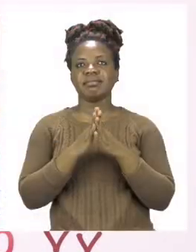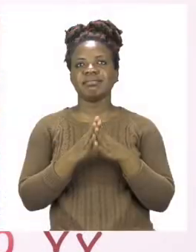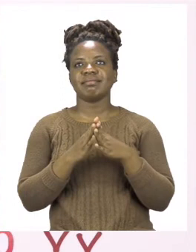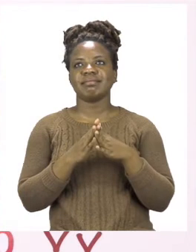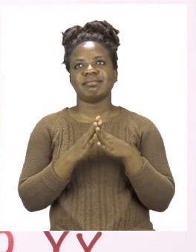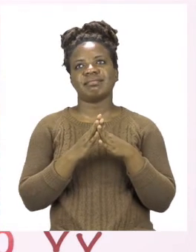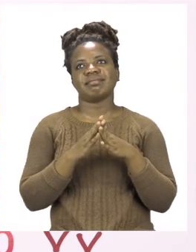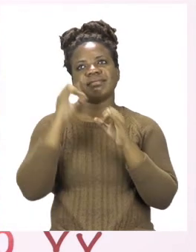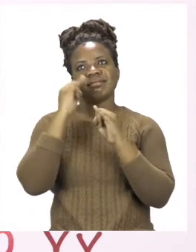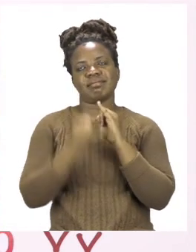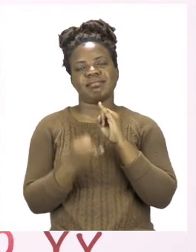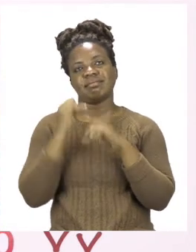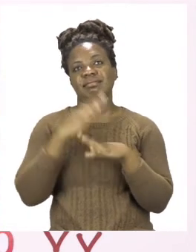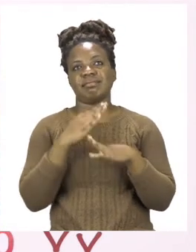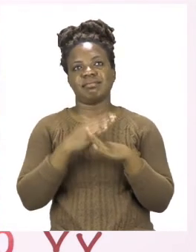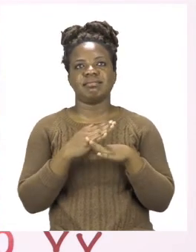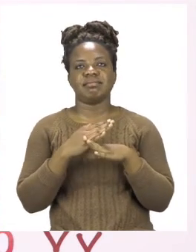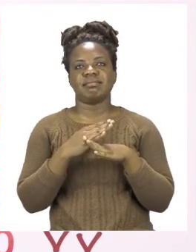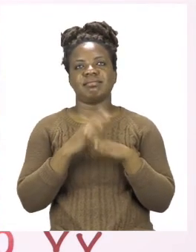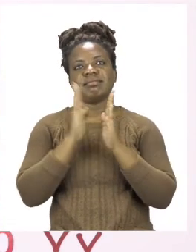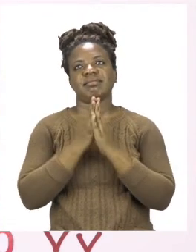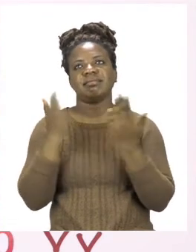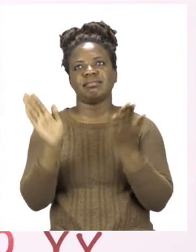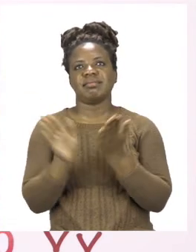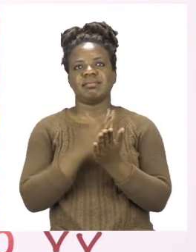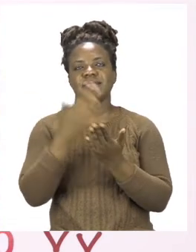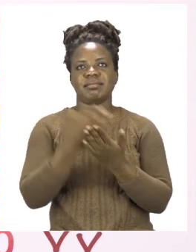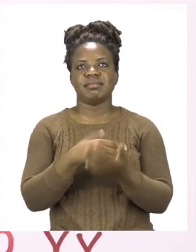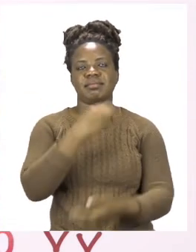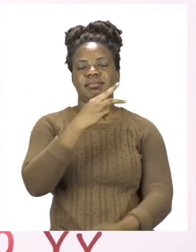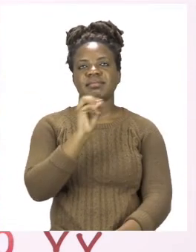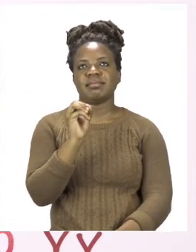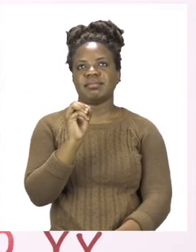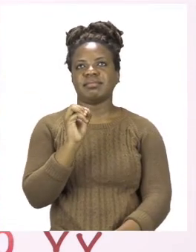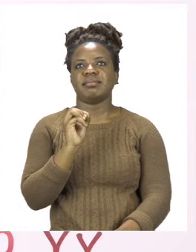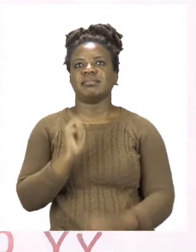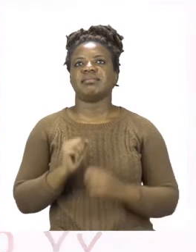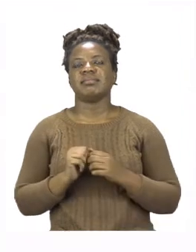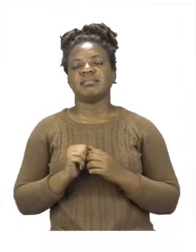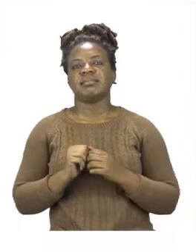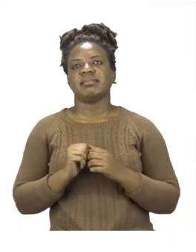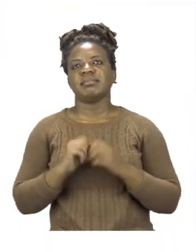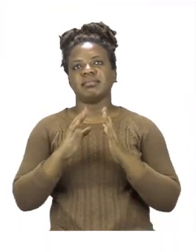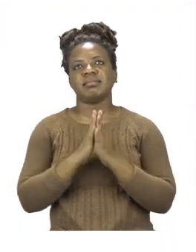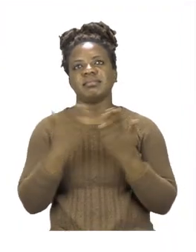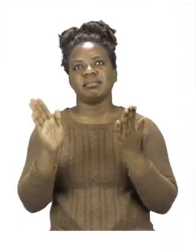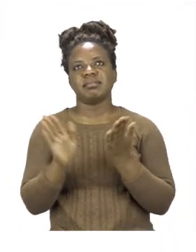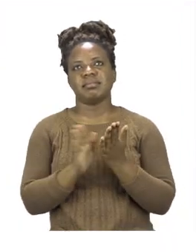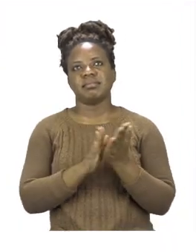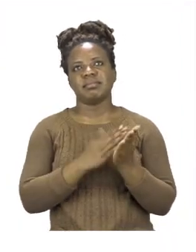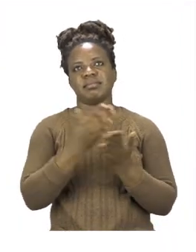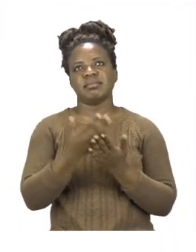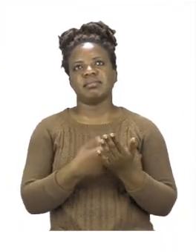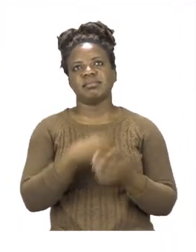For the last part of our lesson today, let us all turn to page 30. On page 30, we are going to be